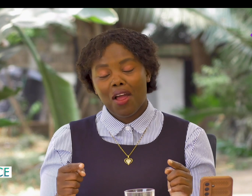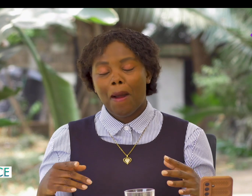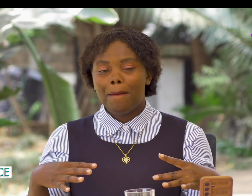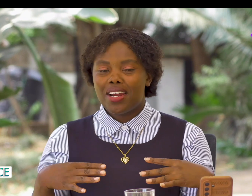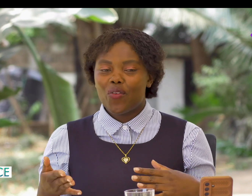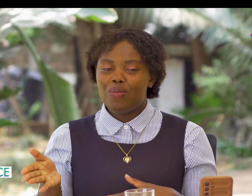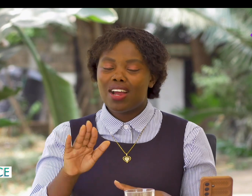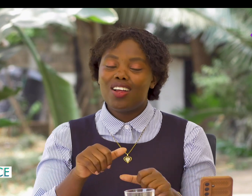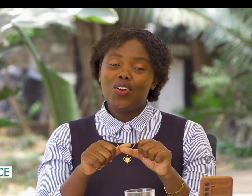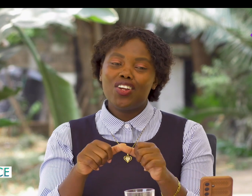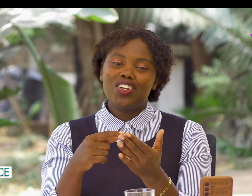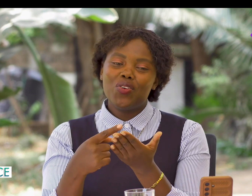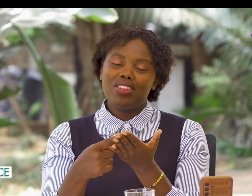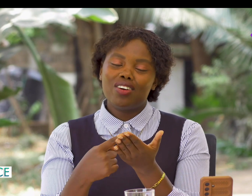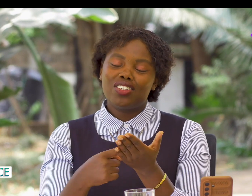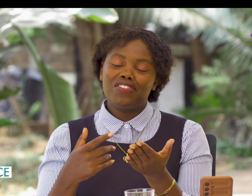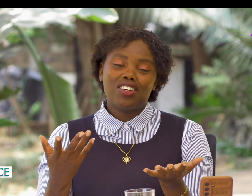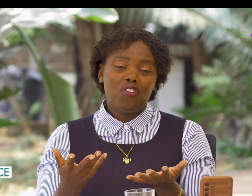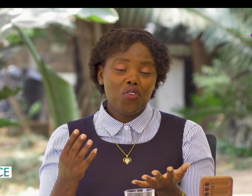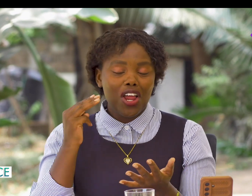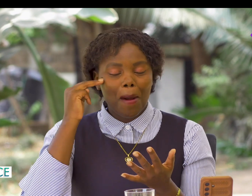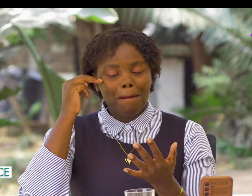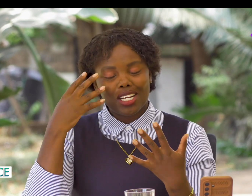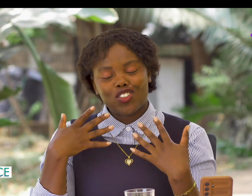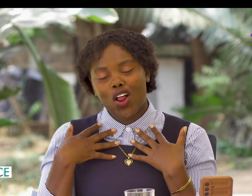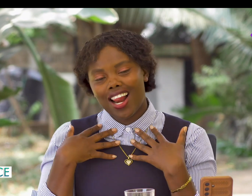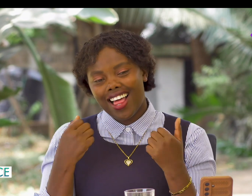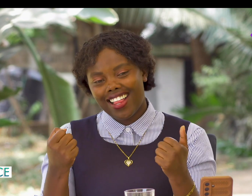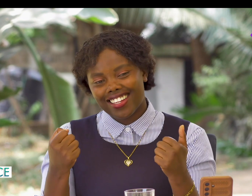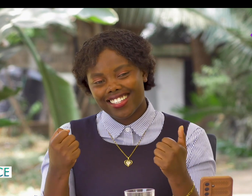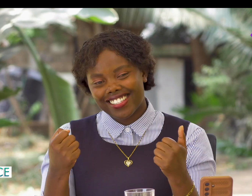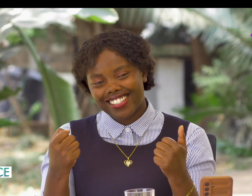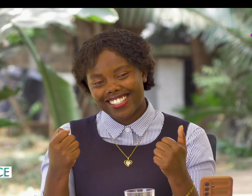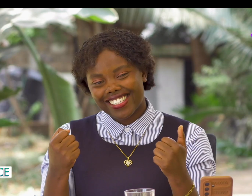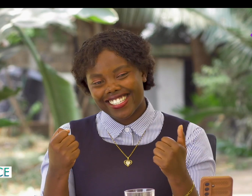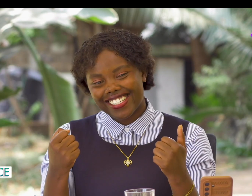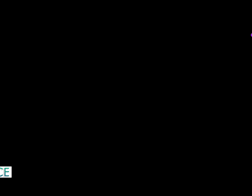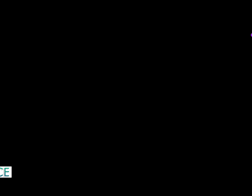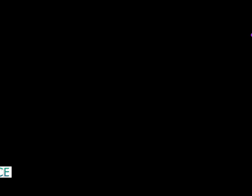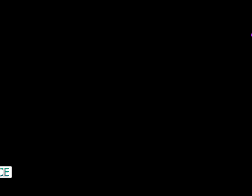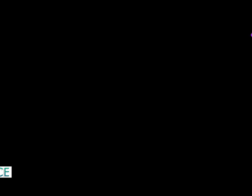So we are going to have a commercial break. We'll be back with a discussion about mental health.